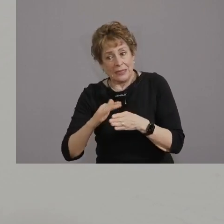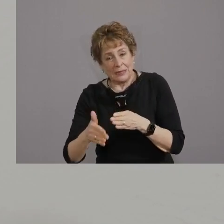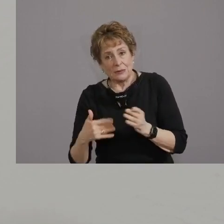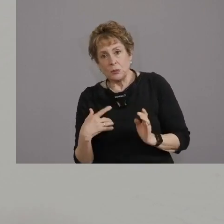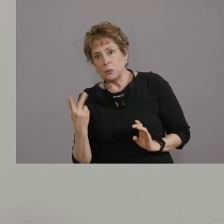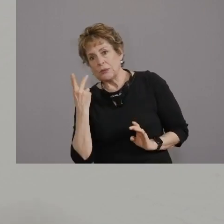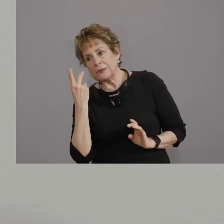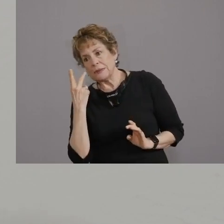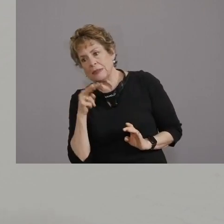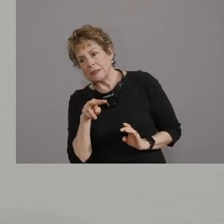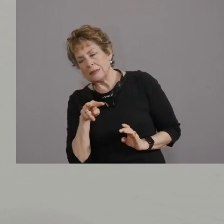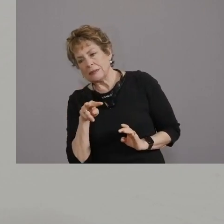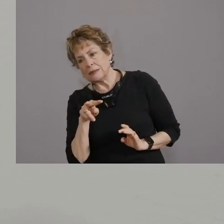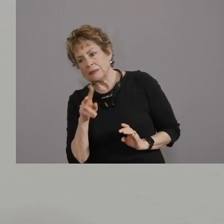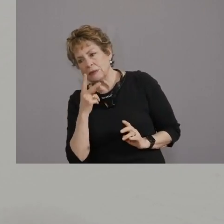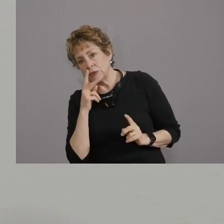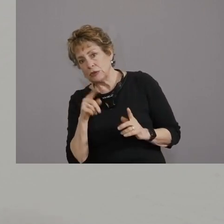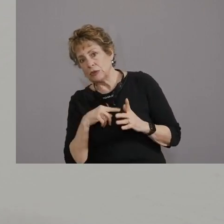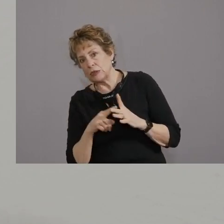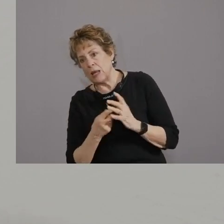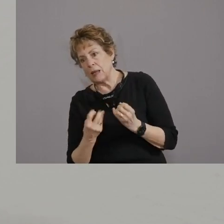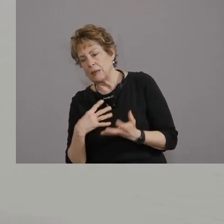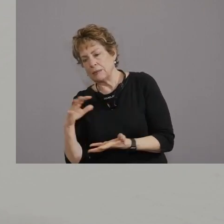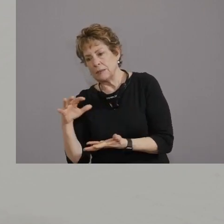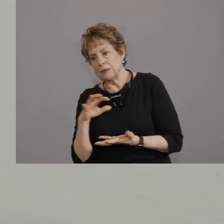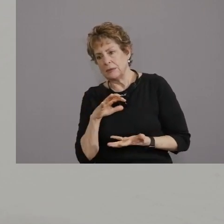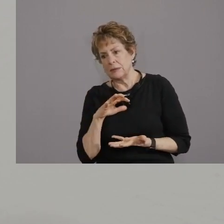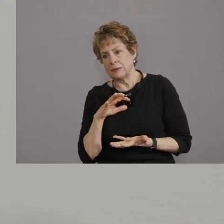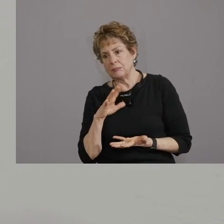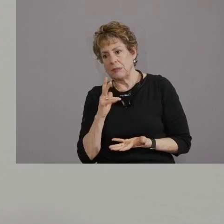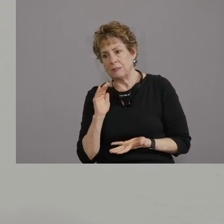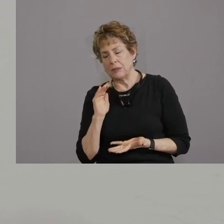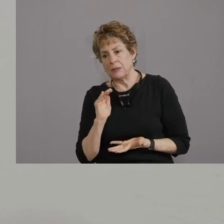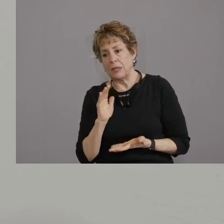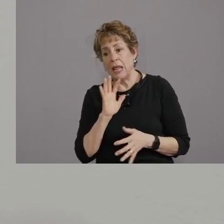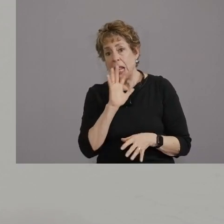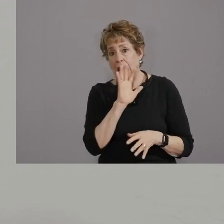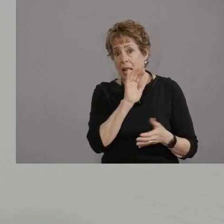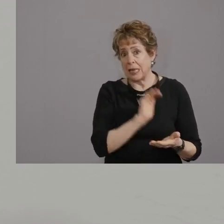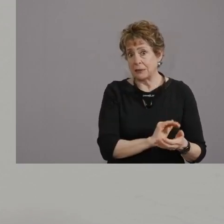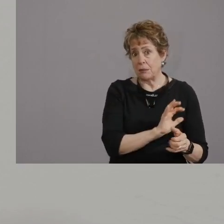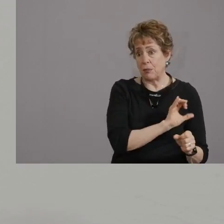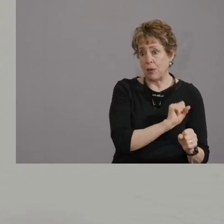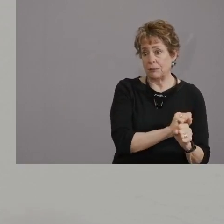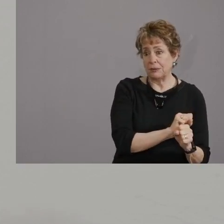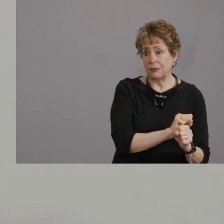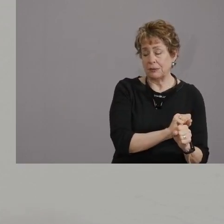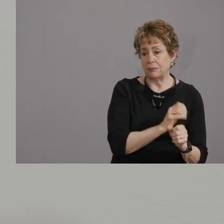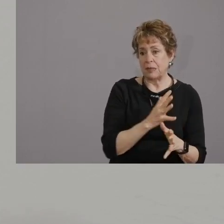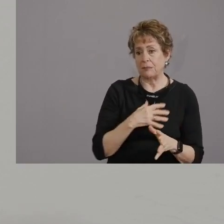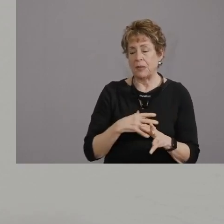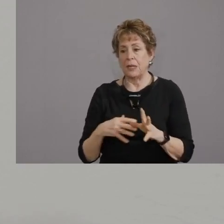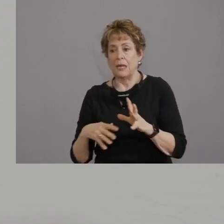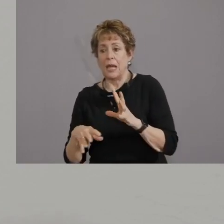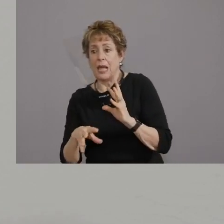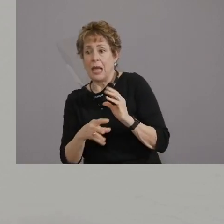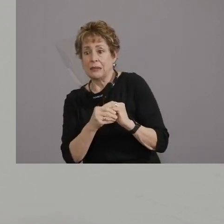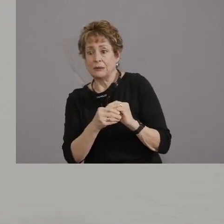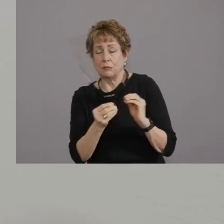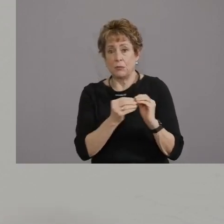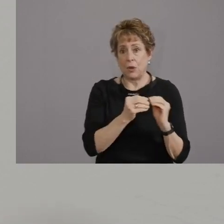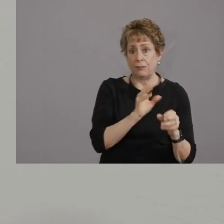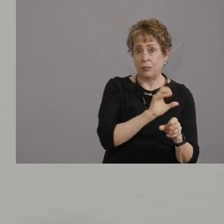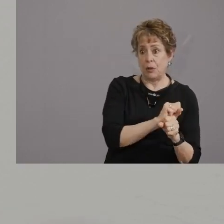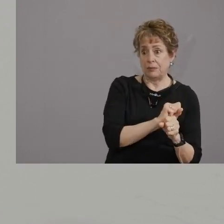with fewer appointments and then potentially add more appointments if we identify that we have additional